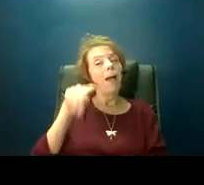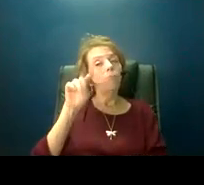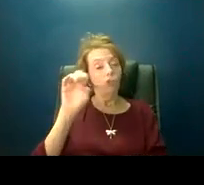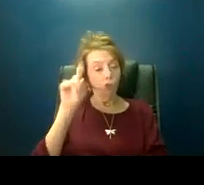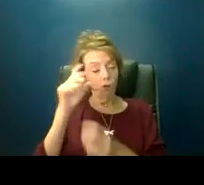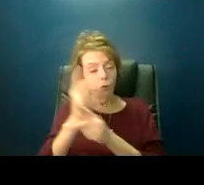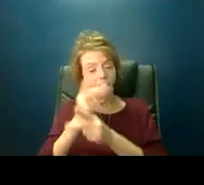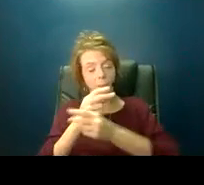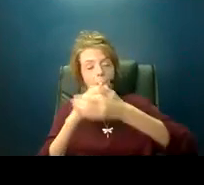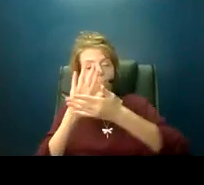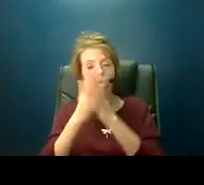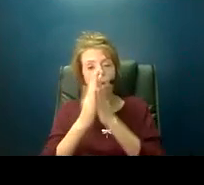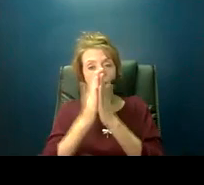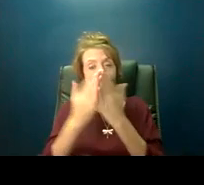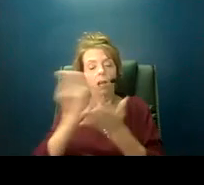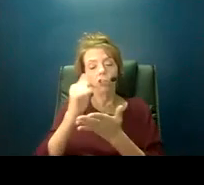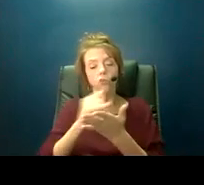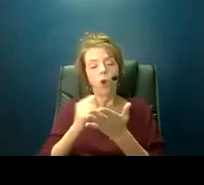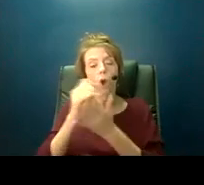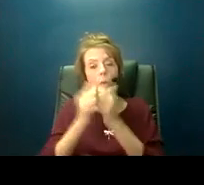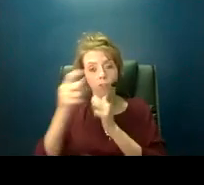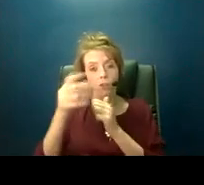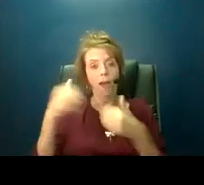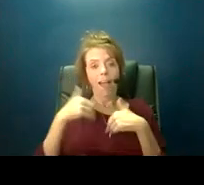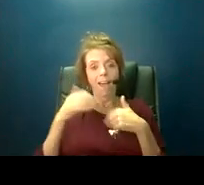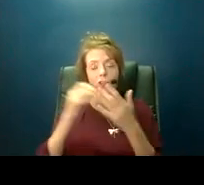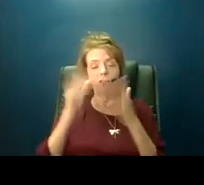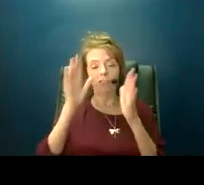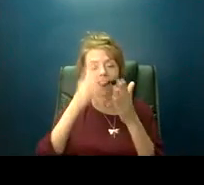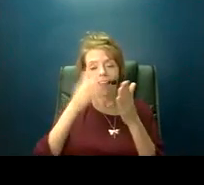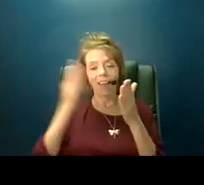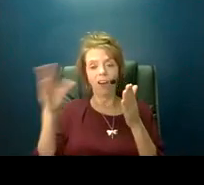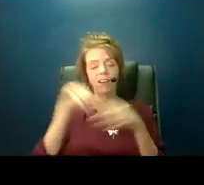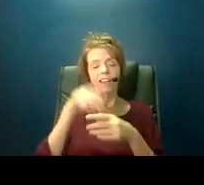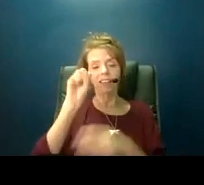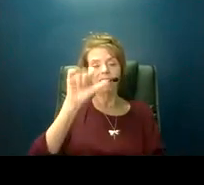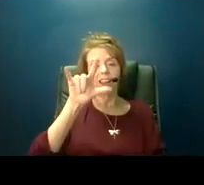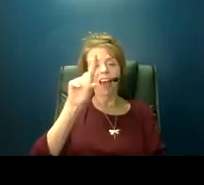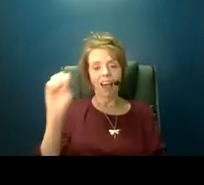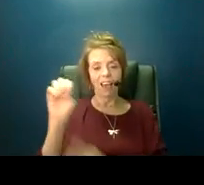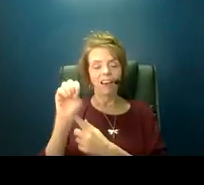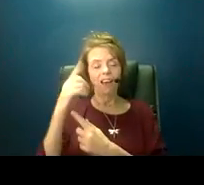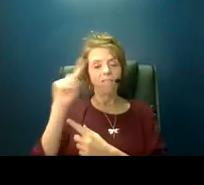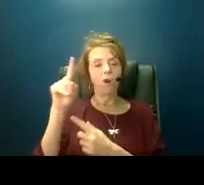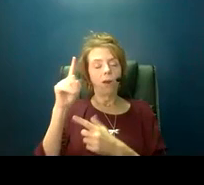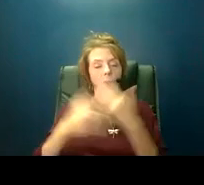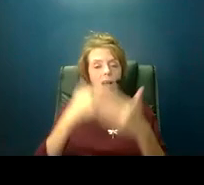draw and put things down? And I've got those laid out in the slide under processes for all.